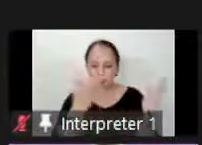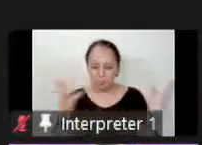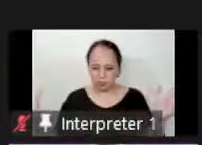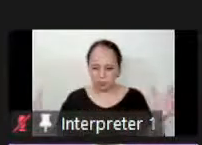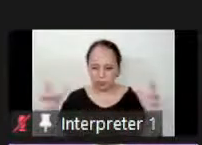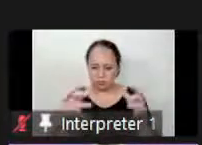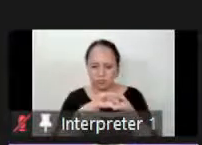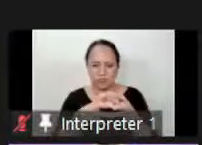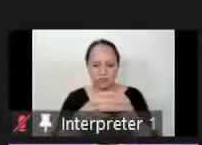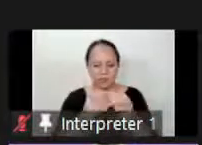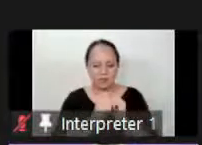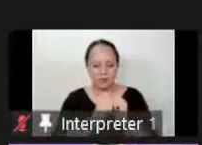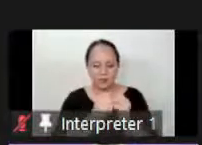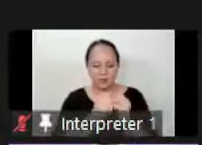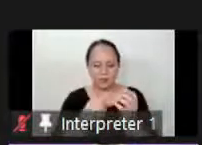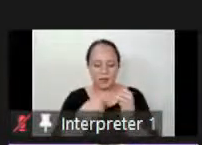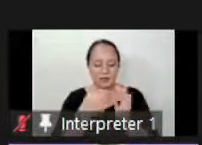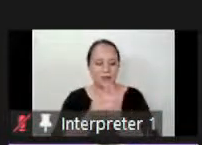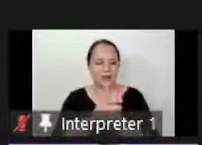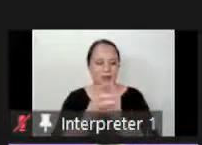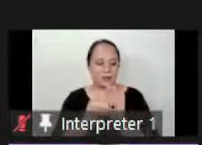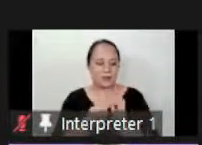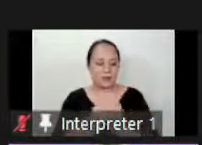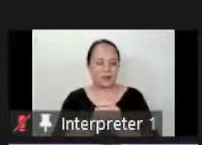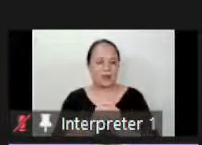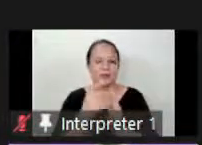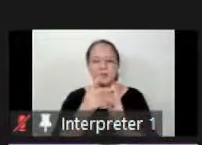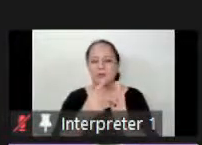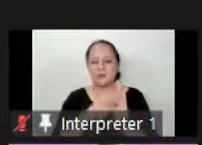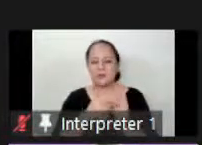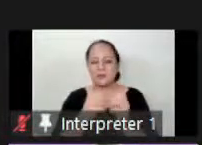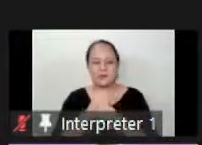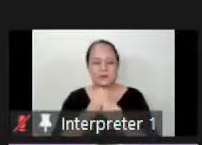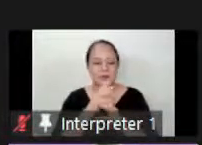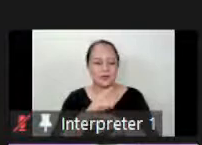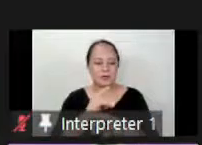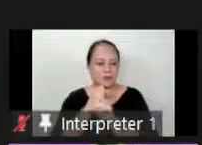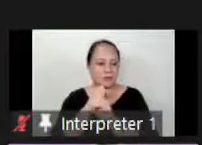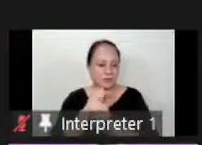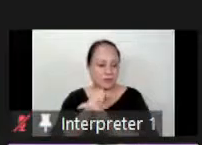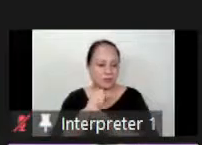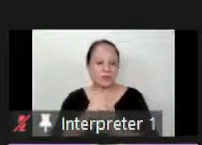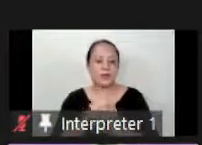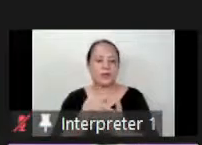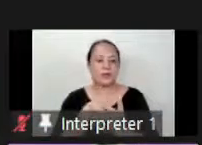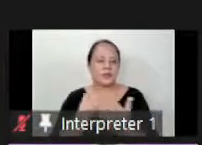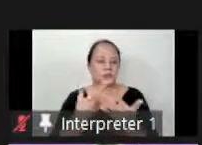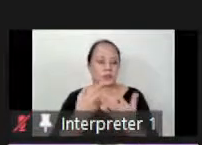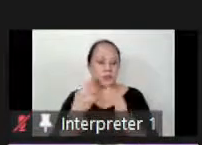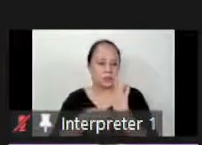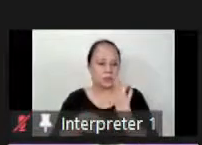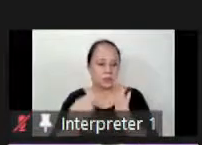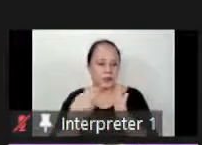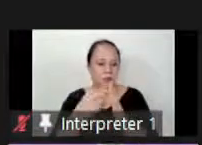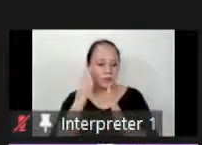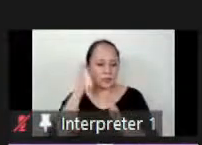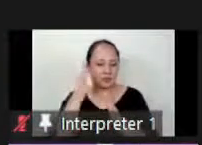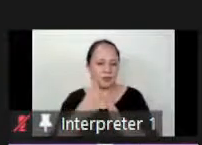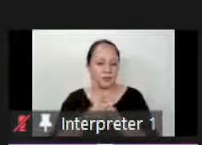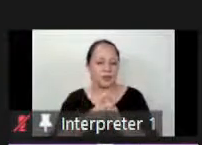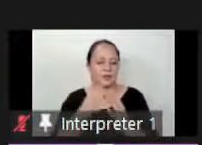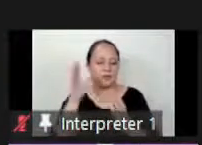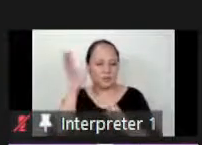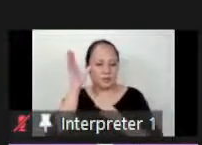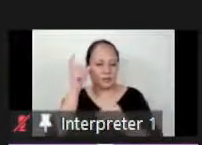all together, health experts, policymakers, and advocates, to play a role in the future